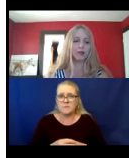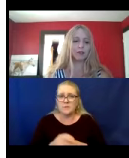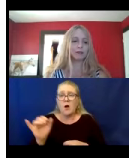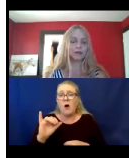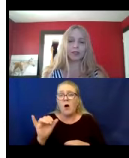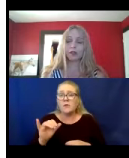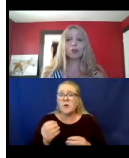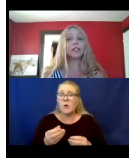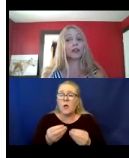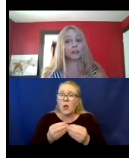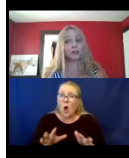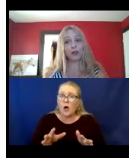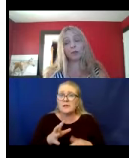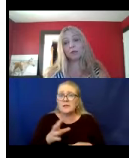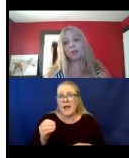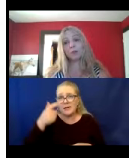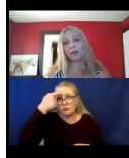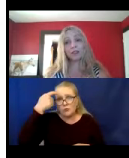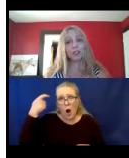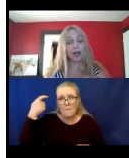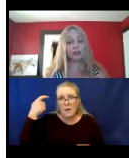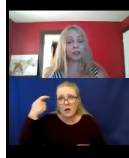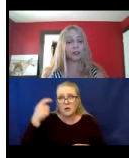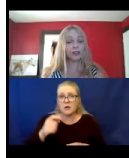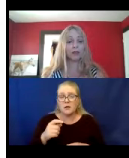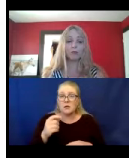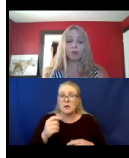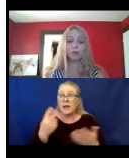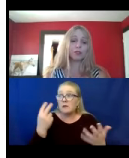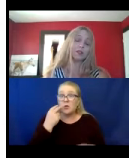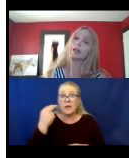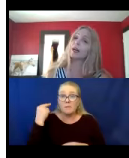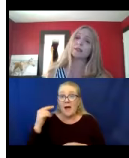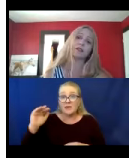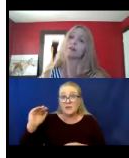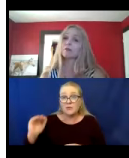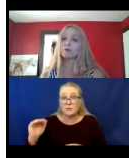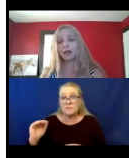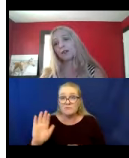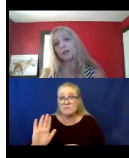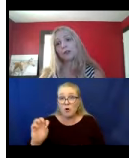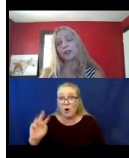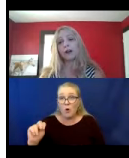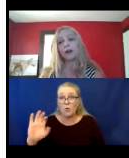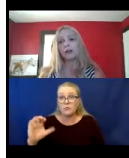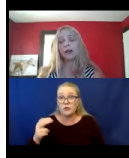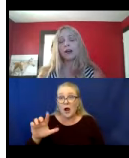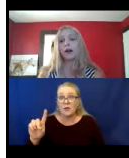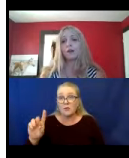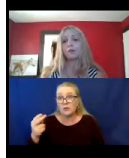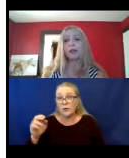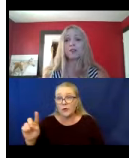traumas, early loss and trauma. If we look back to childhood, you know, abuse, neglect, loss of a parent early